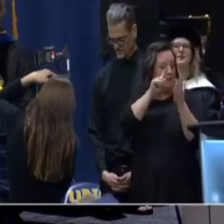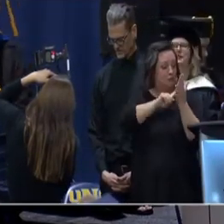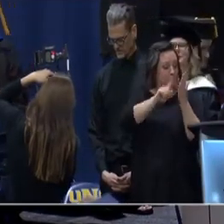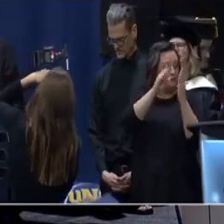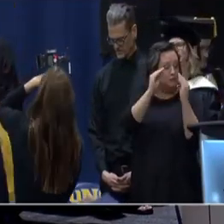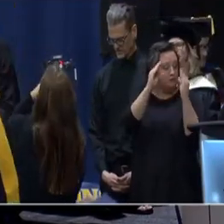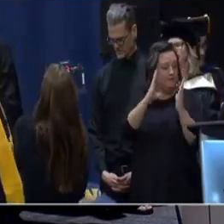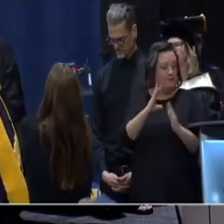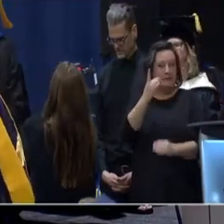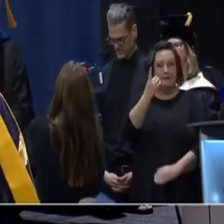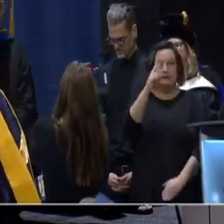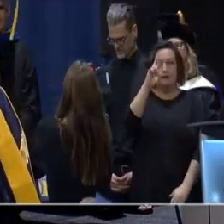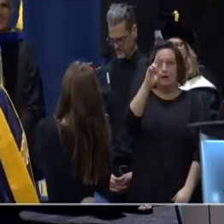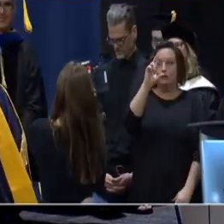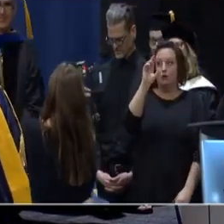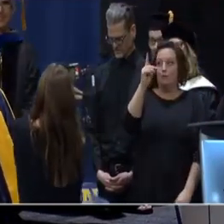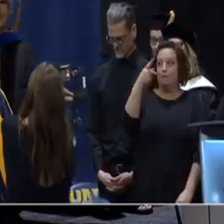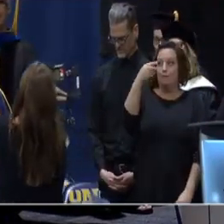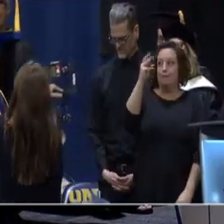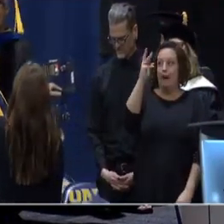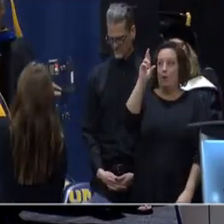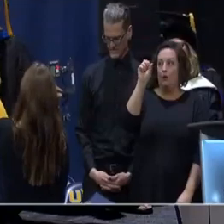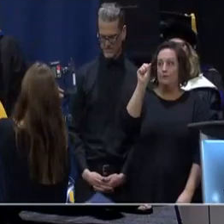research professor, Dr. Powers.